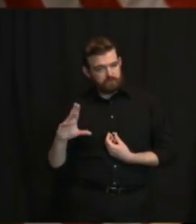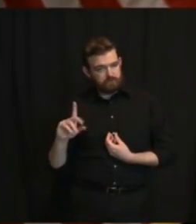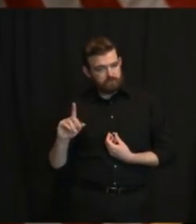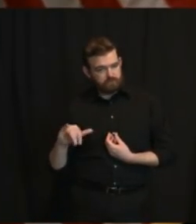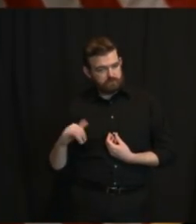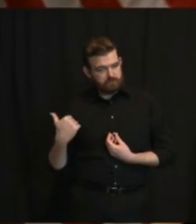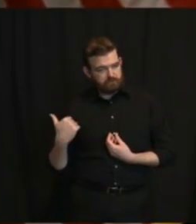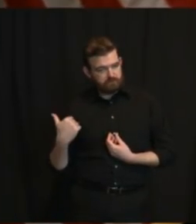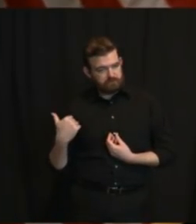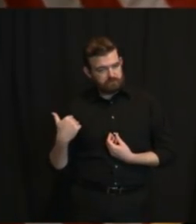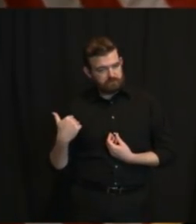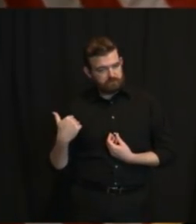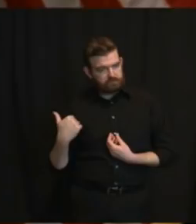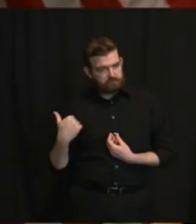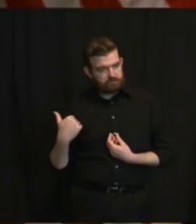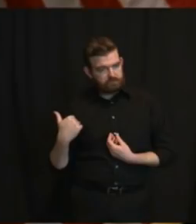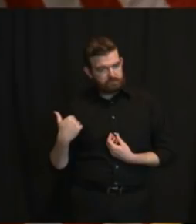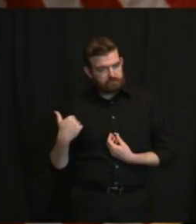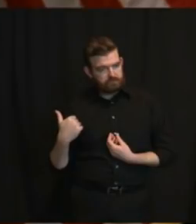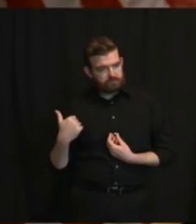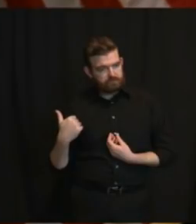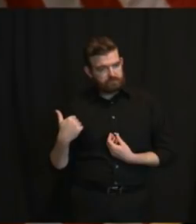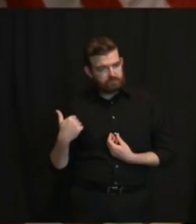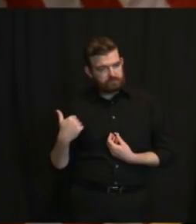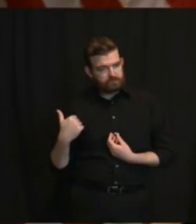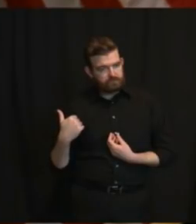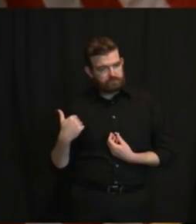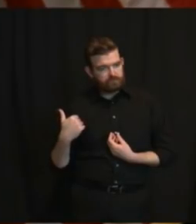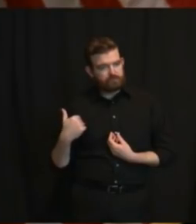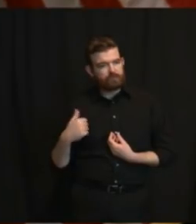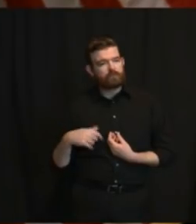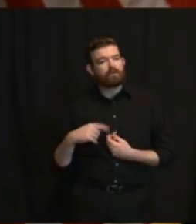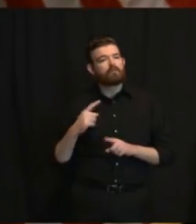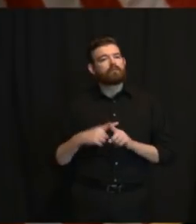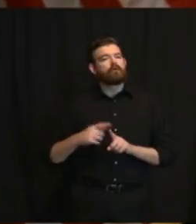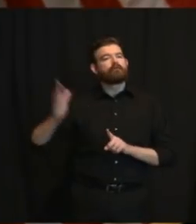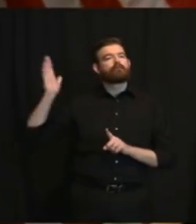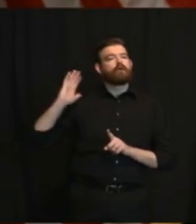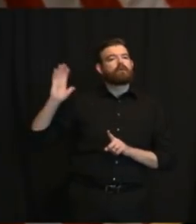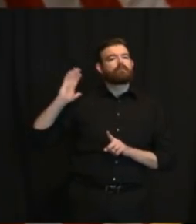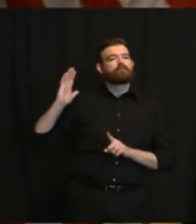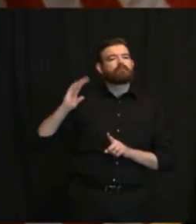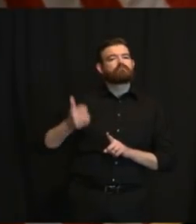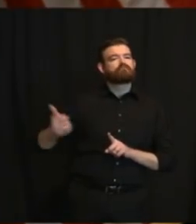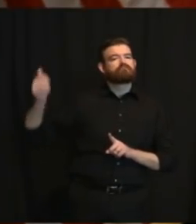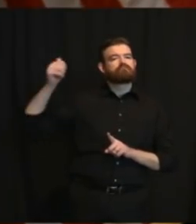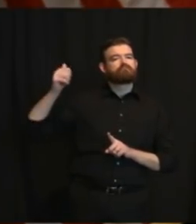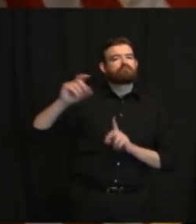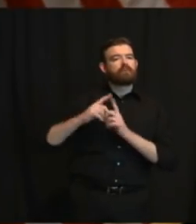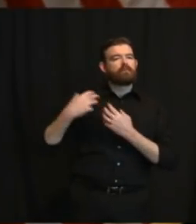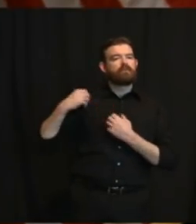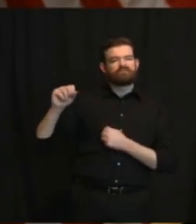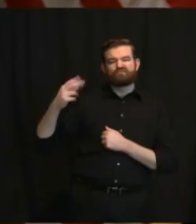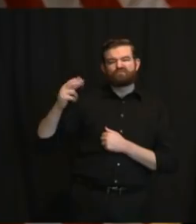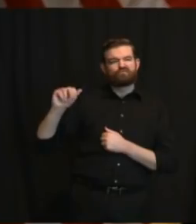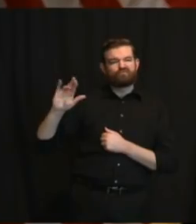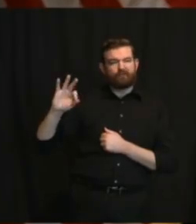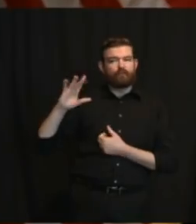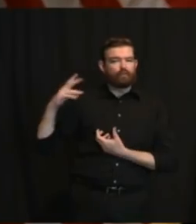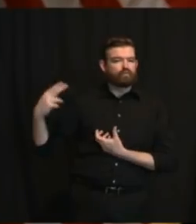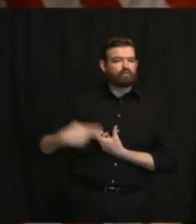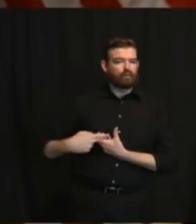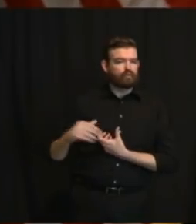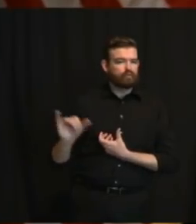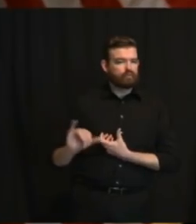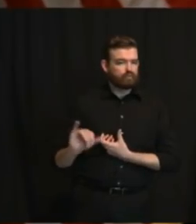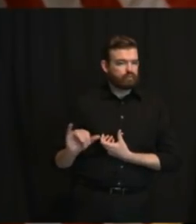Sharif Eldahal was the health commissioner, and now Sharif is running University Hospital as Judy's the health commissioner. I think Sharif is joining us